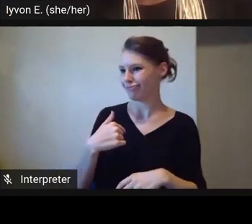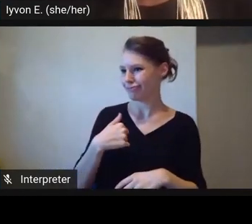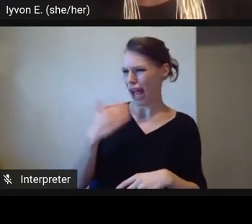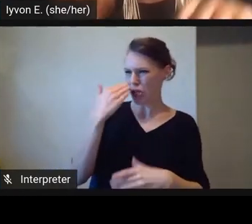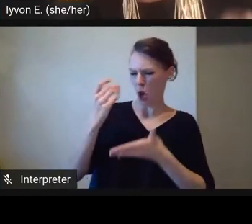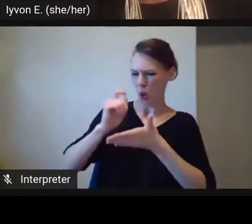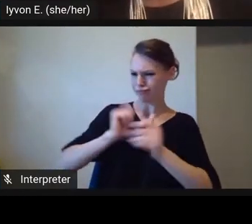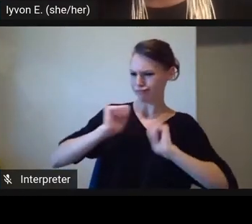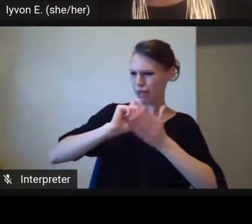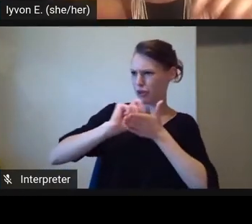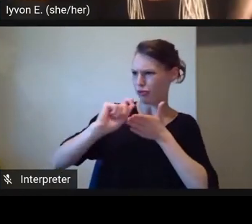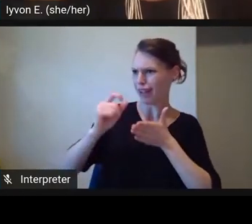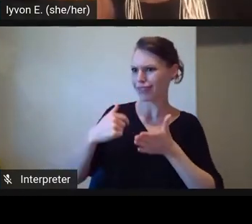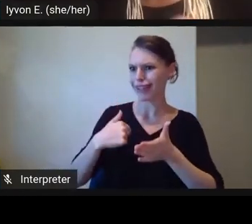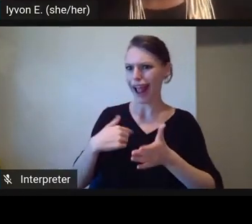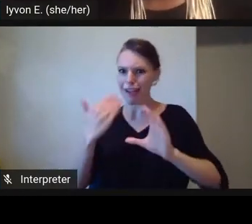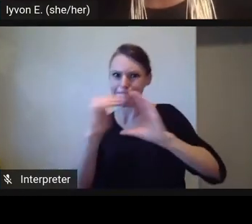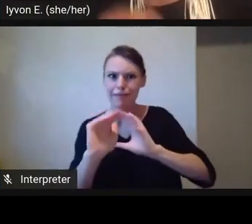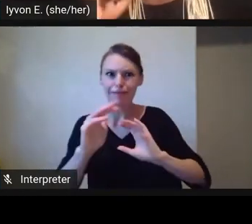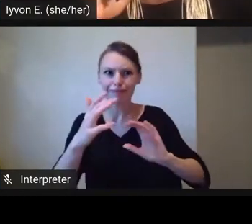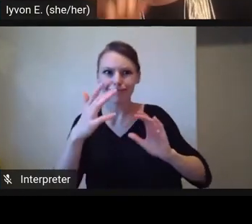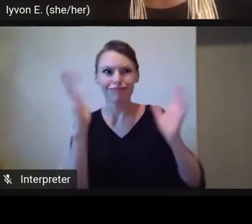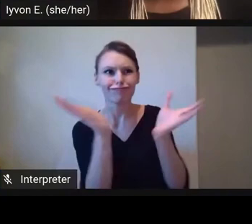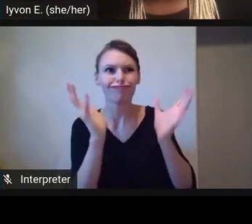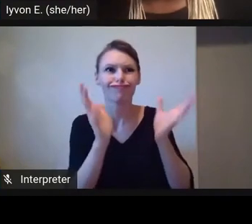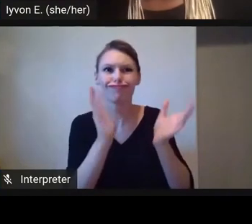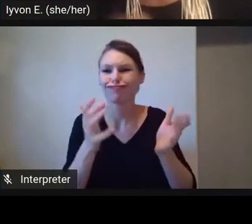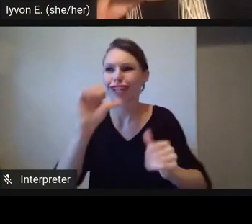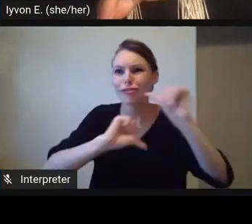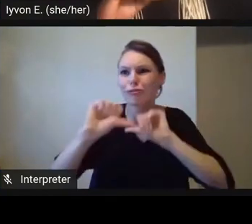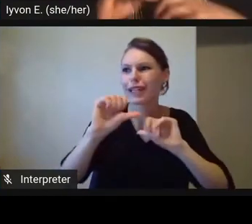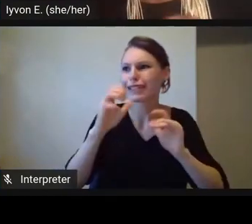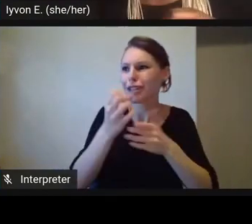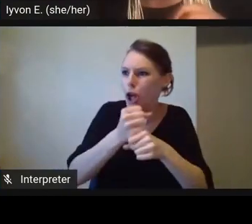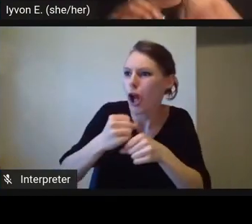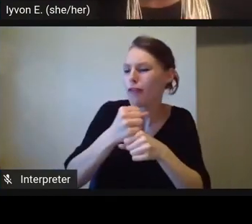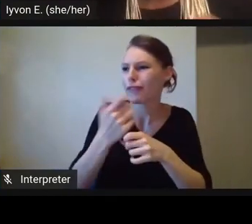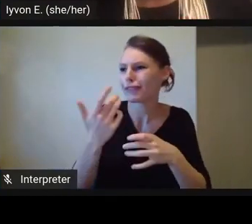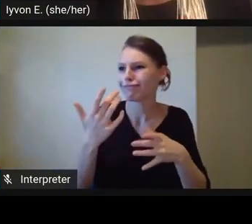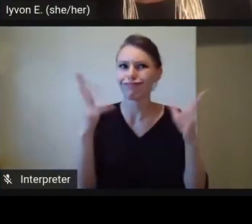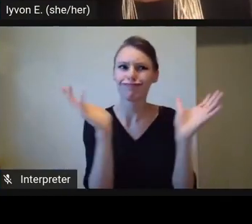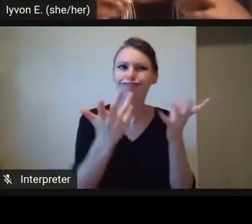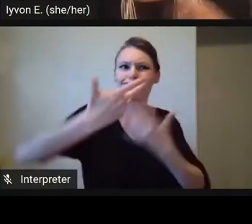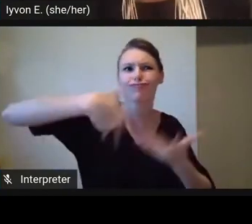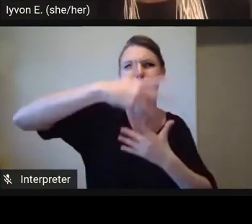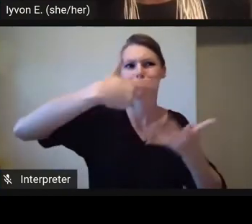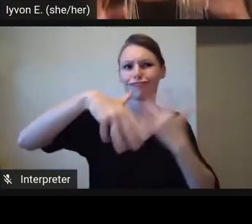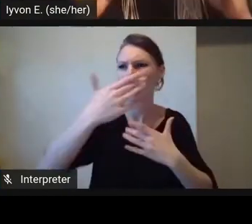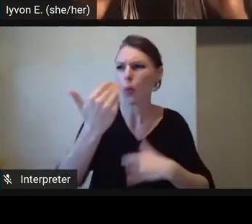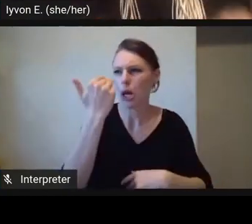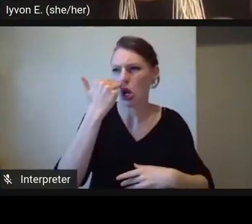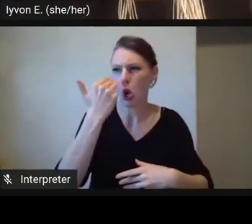like email them. I'm like, let's get coffee. Let's get drinks. Let's hang out so that we can like get to know each other as